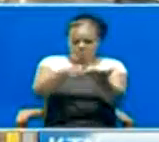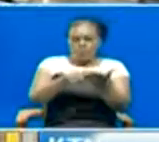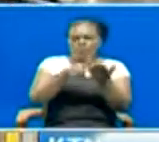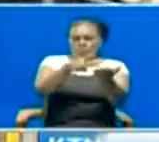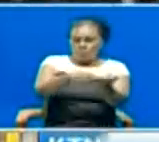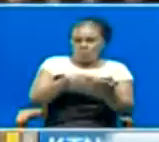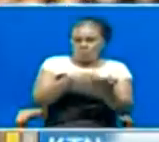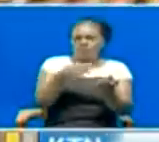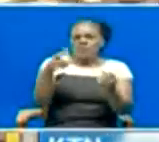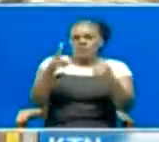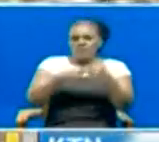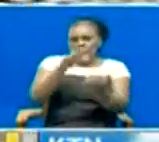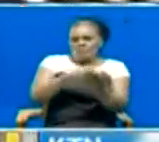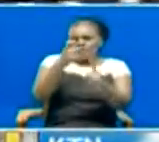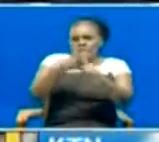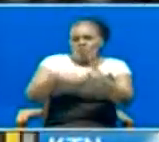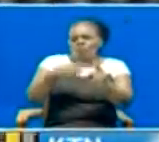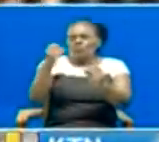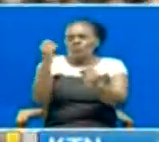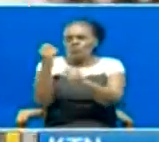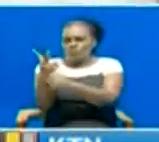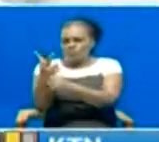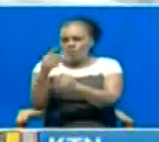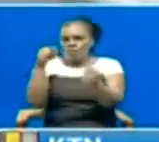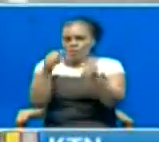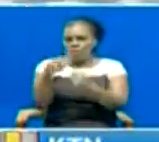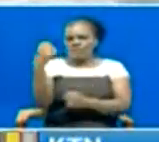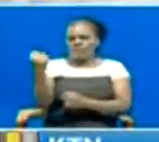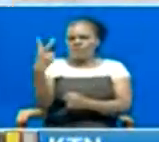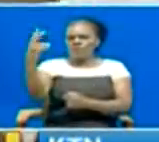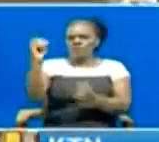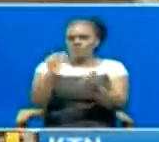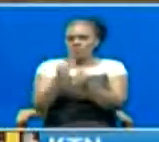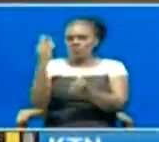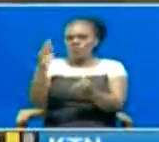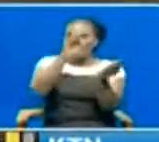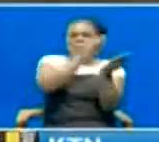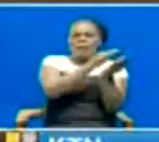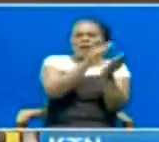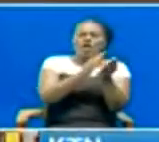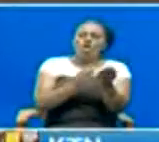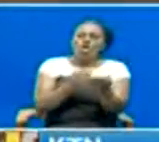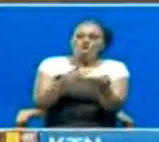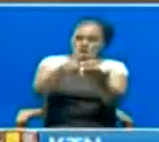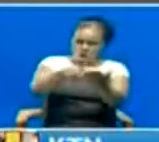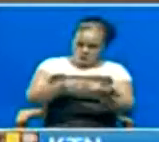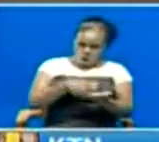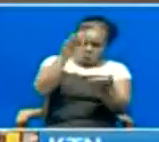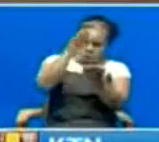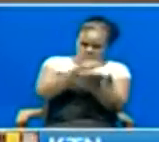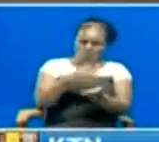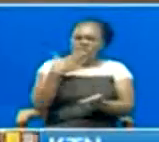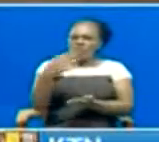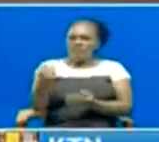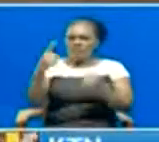billion shillings, down from 12.5 billion in June 2014, while the bank overdraft dropped drastically to